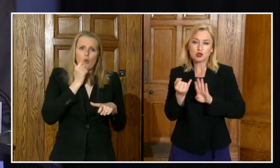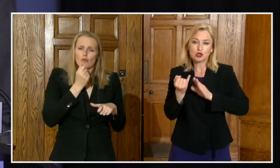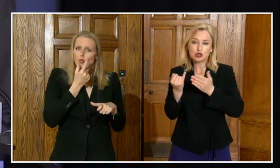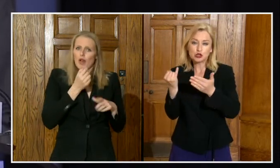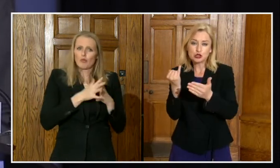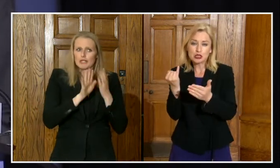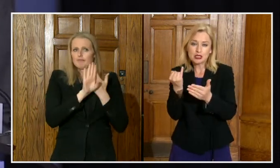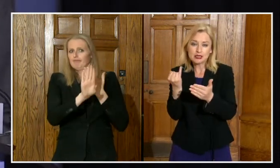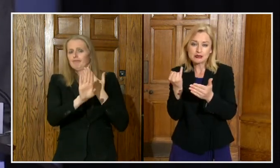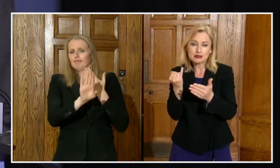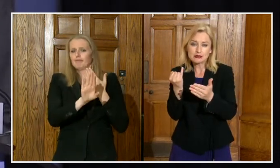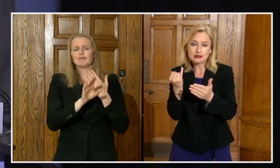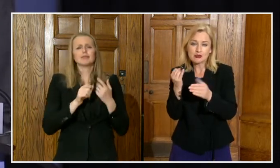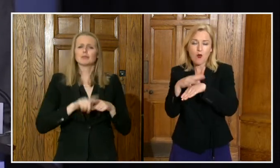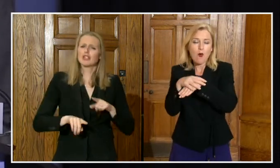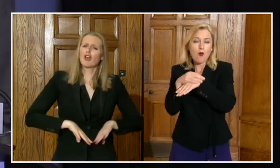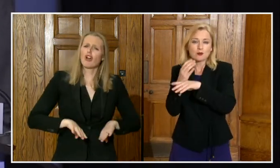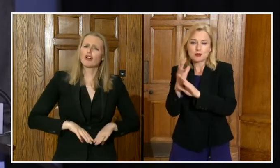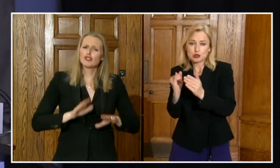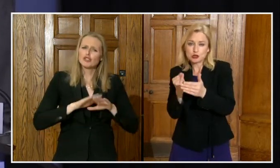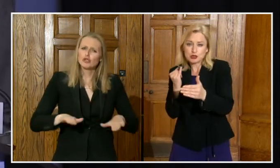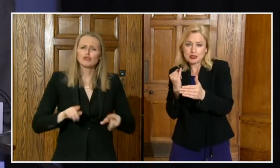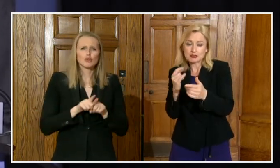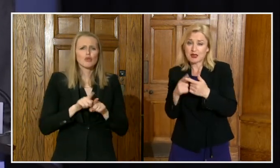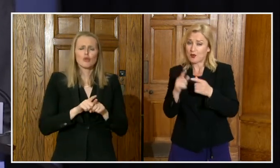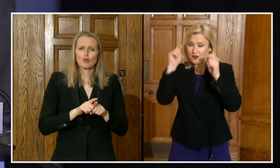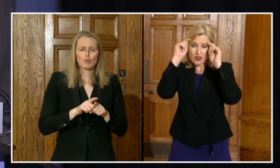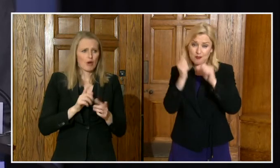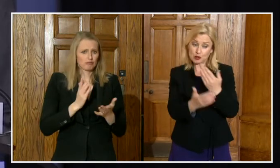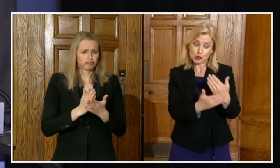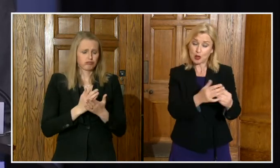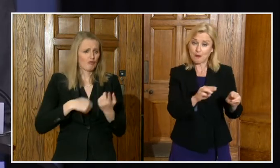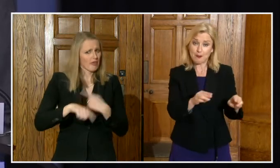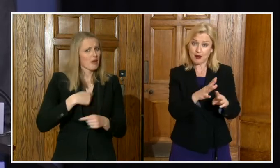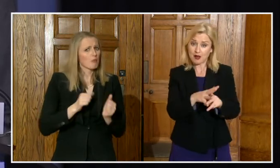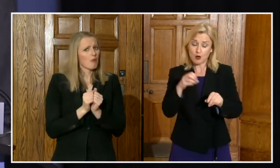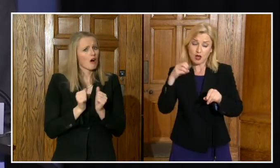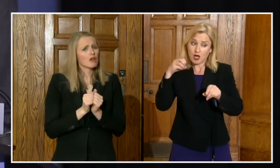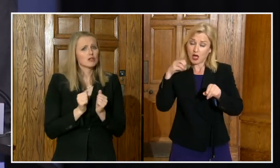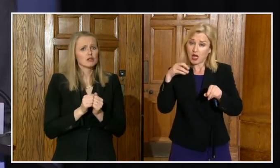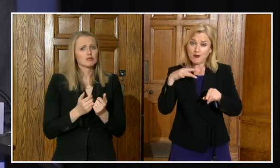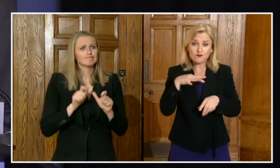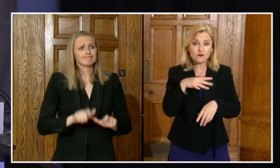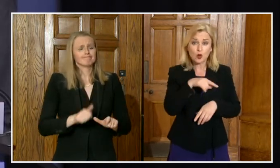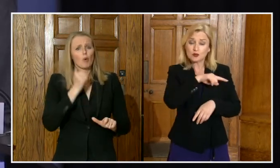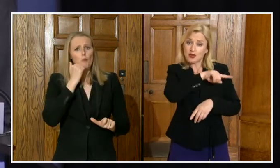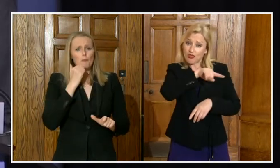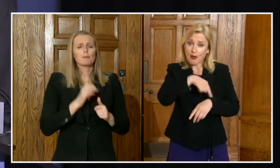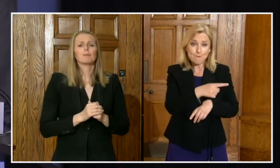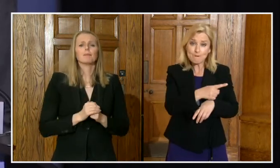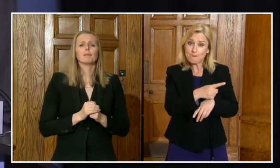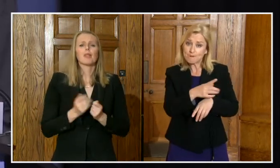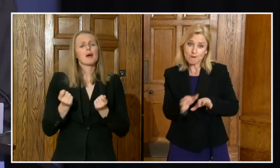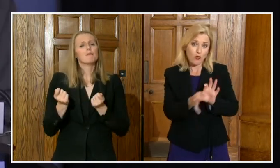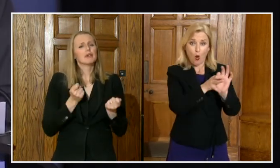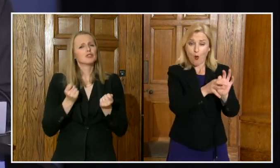particularly our younger people and the impact that has had on them. As the Minister has said, there